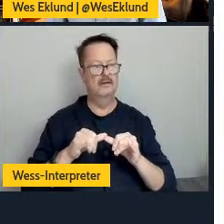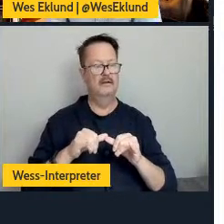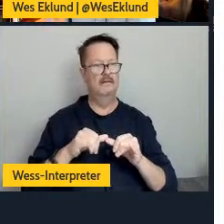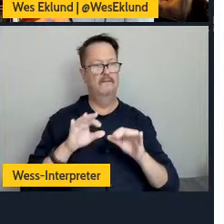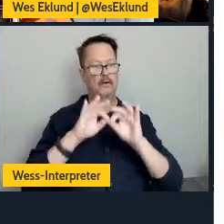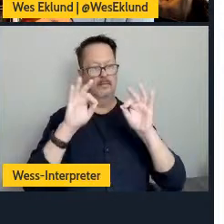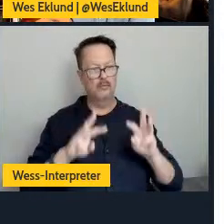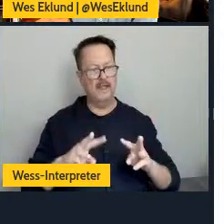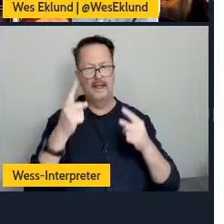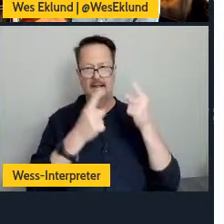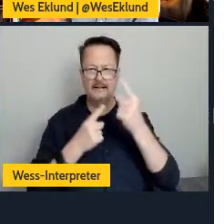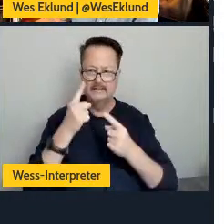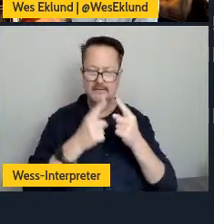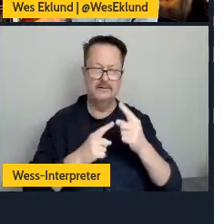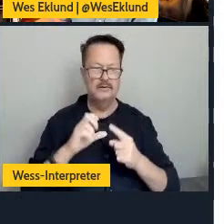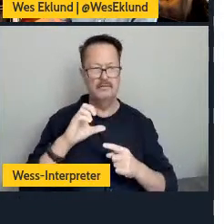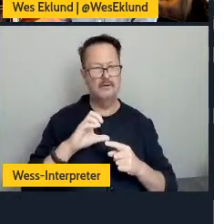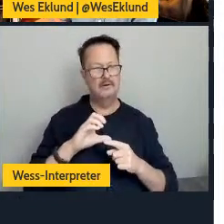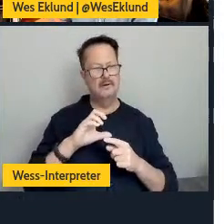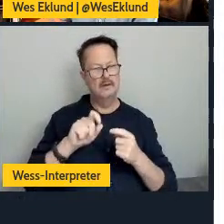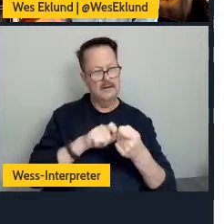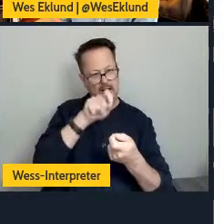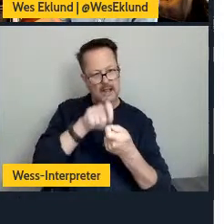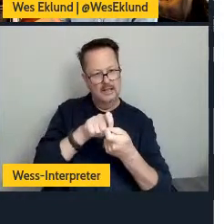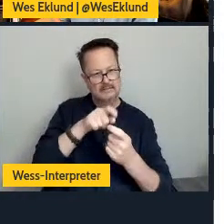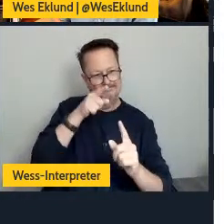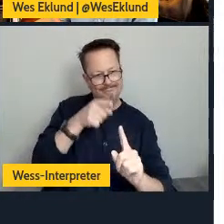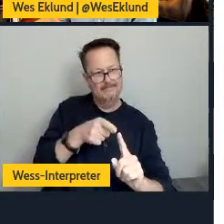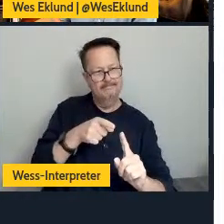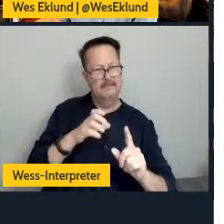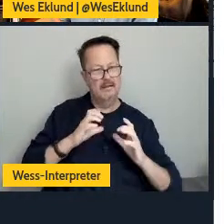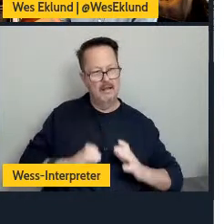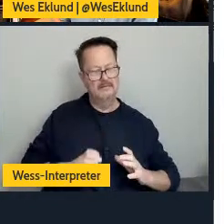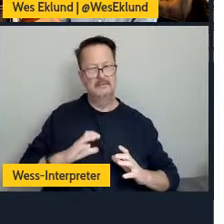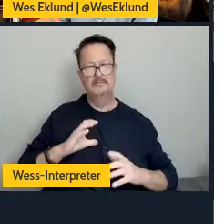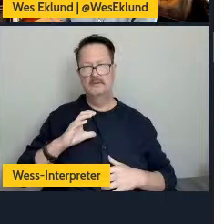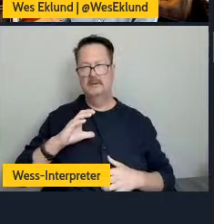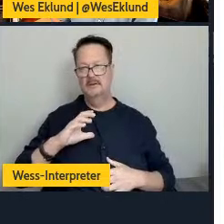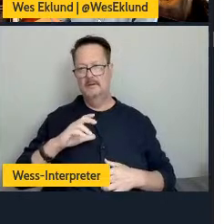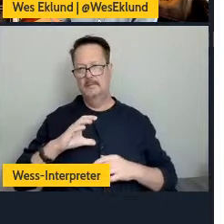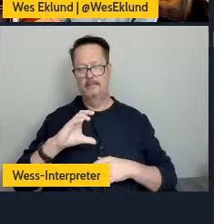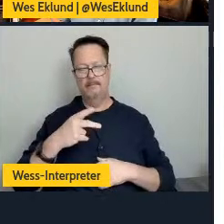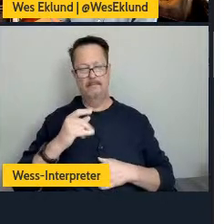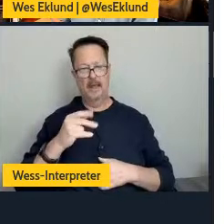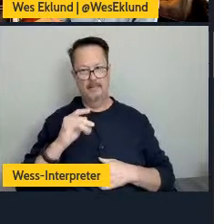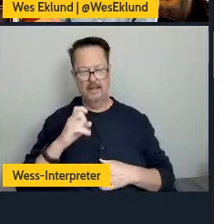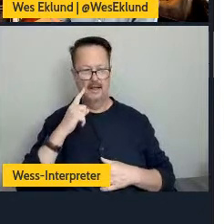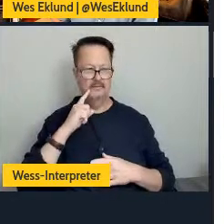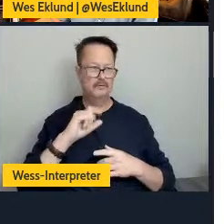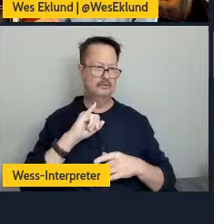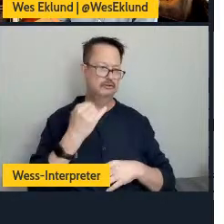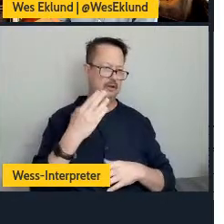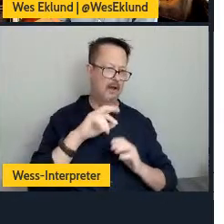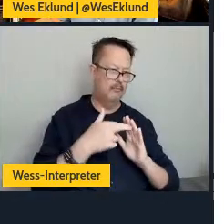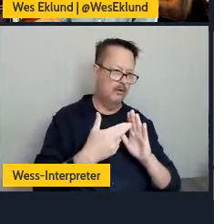if your needs require you to separate out job role responsibilities, various layers. They can